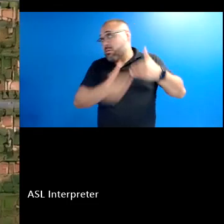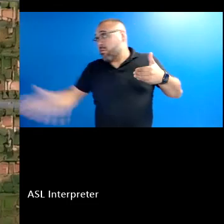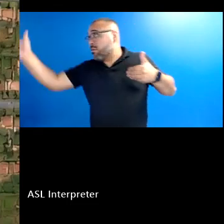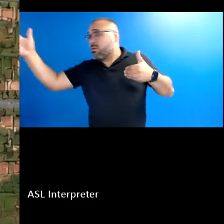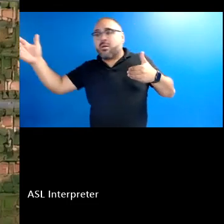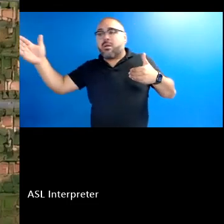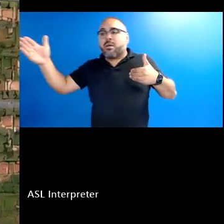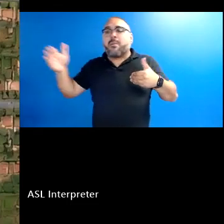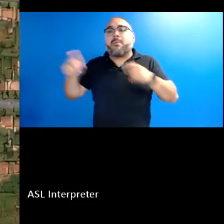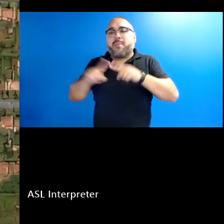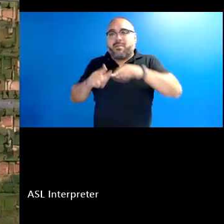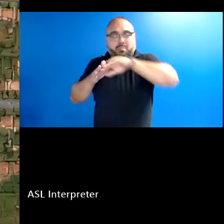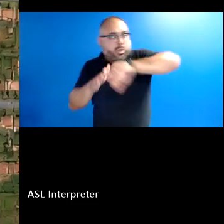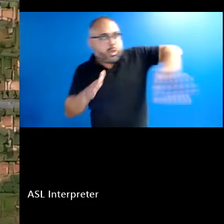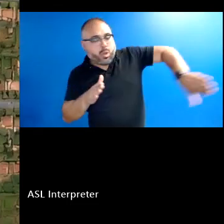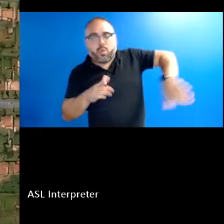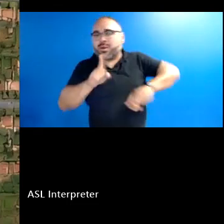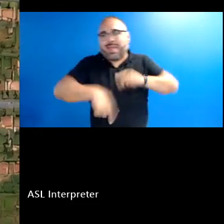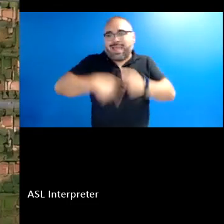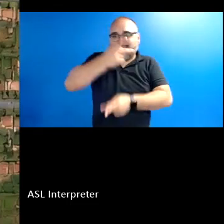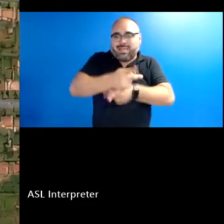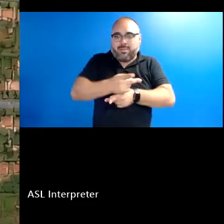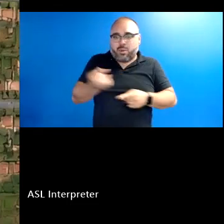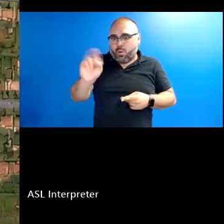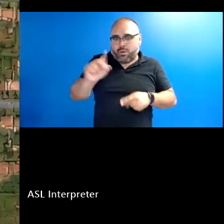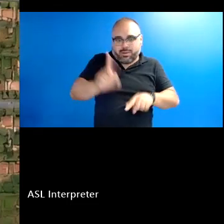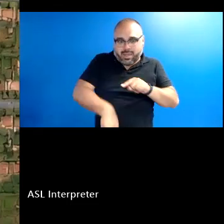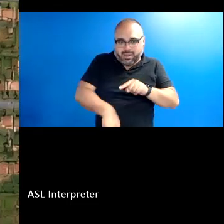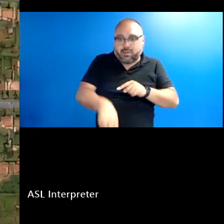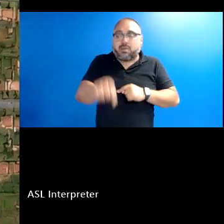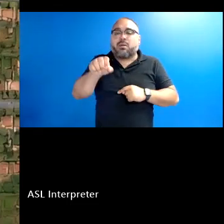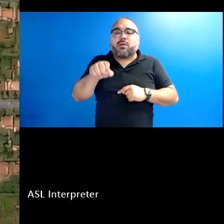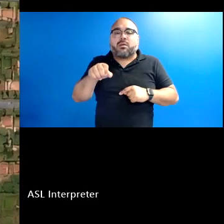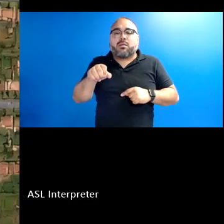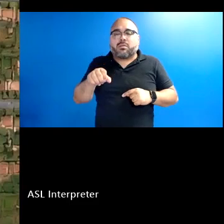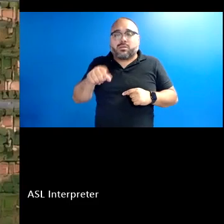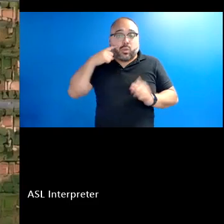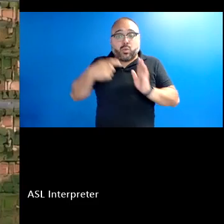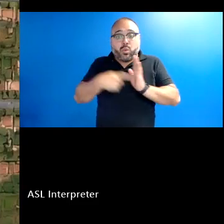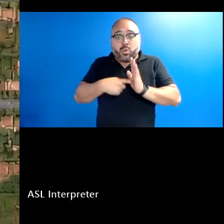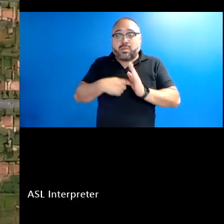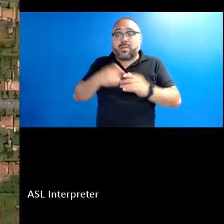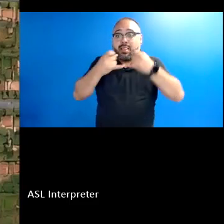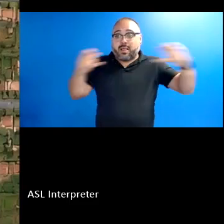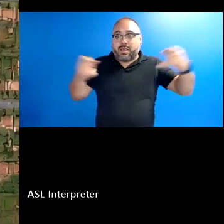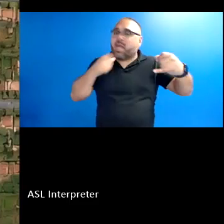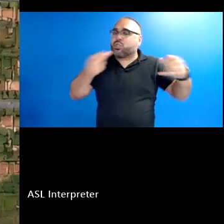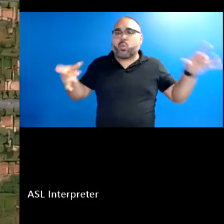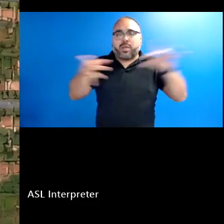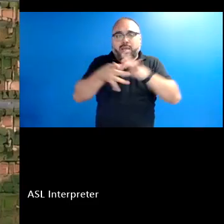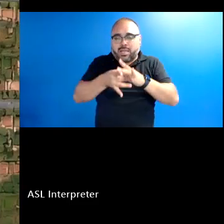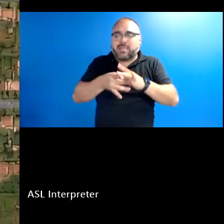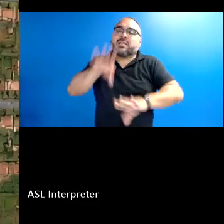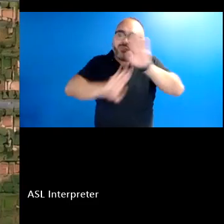below him. So we can't move him, because you'll see that the lines don't connect. It's frustrating, but